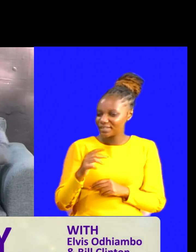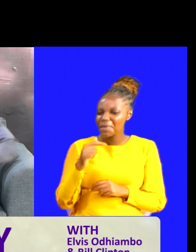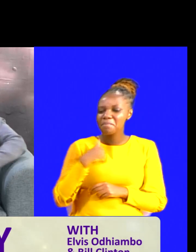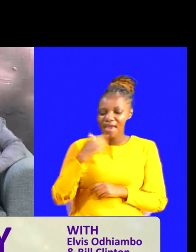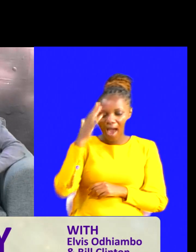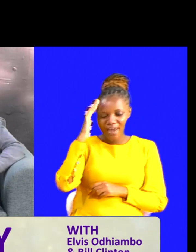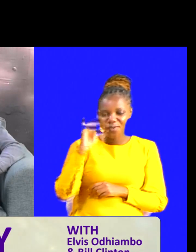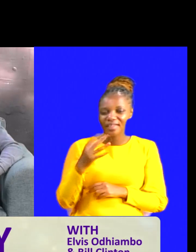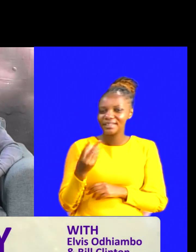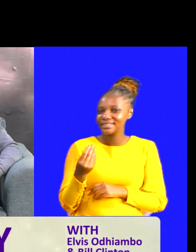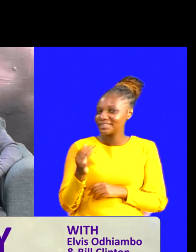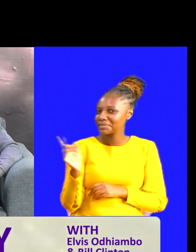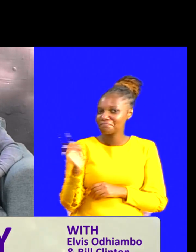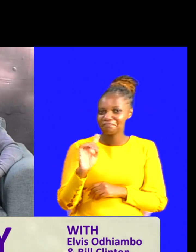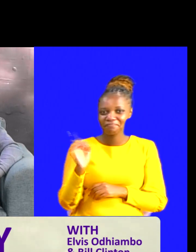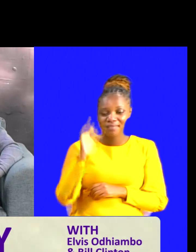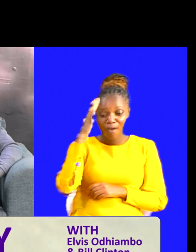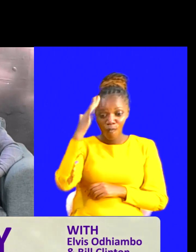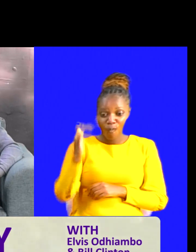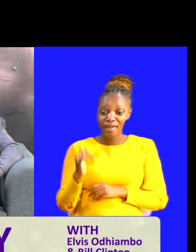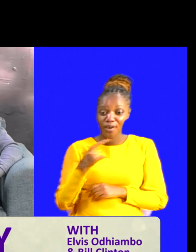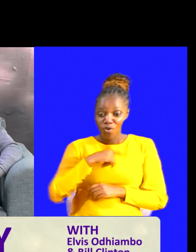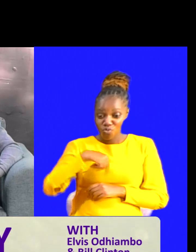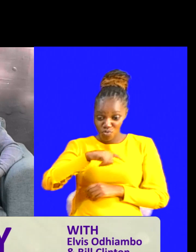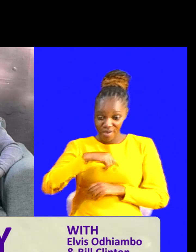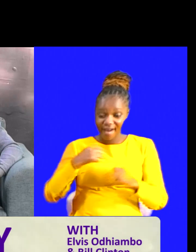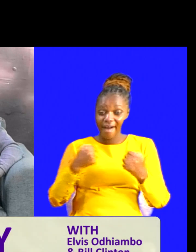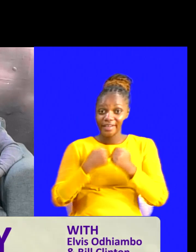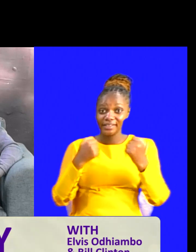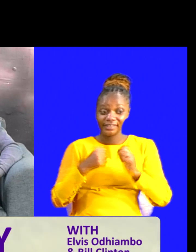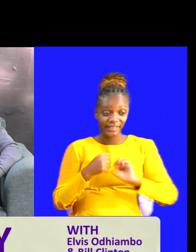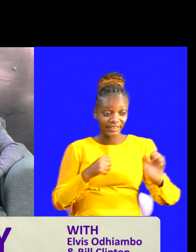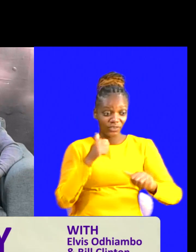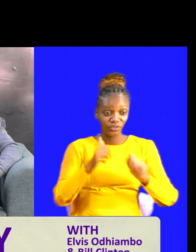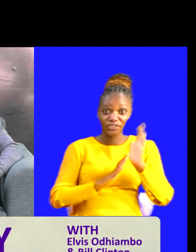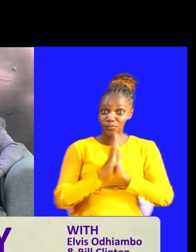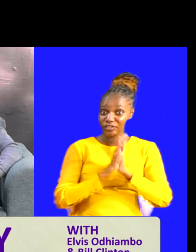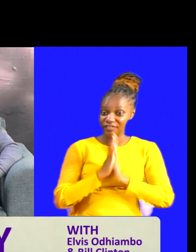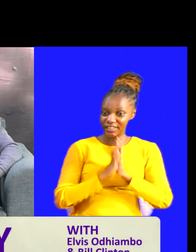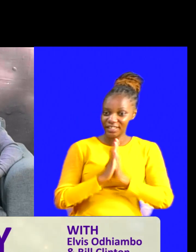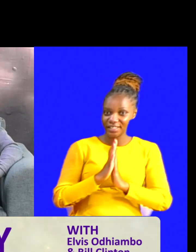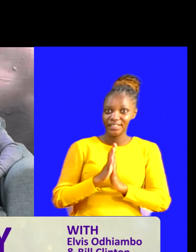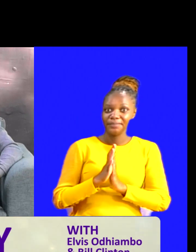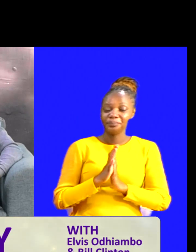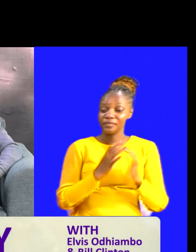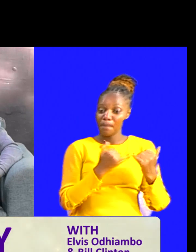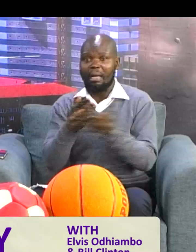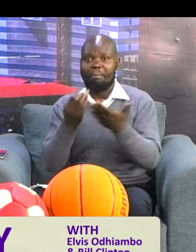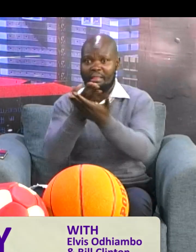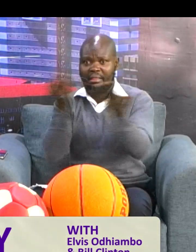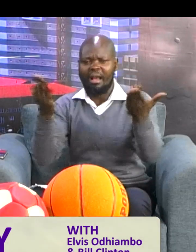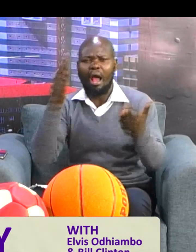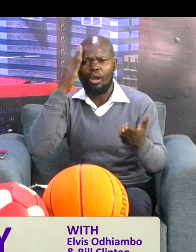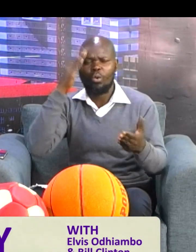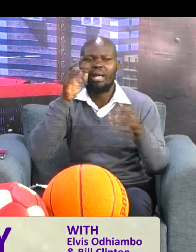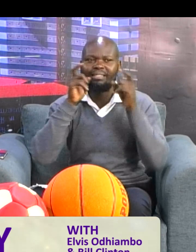because you're facing a side that is really motivated. Playing against champions and getting results. Getting a point might